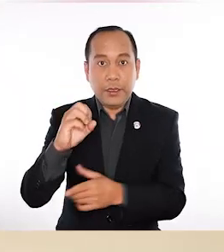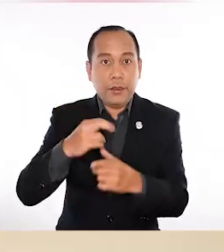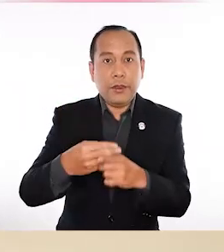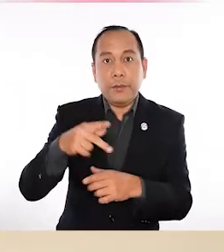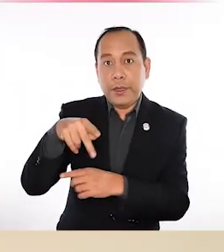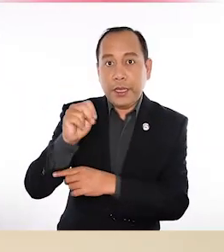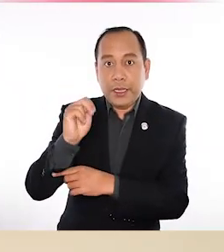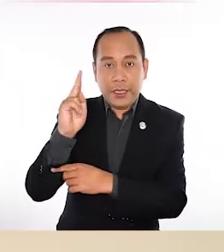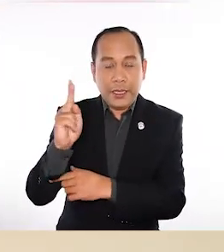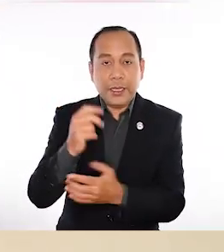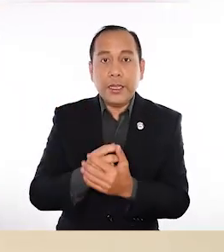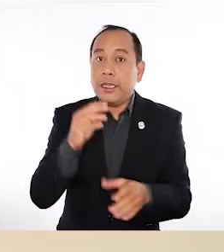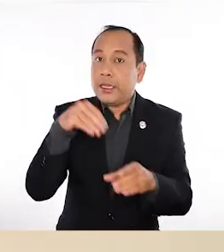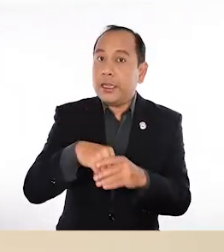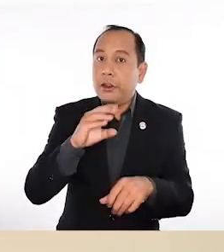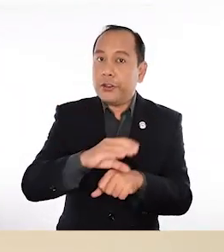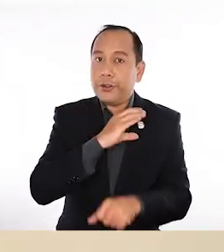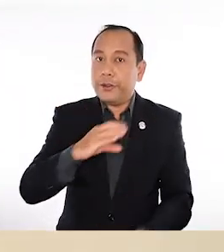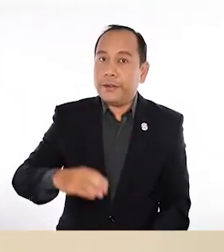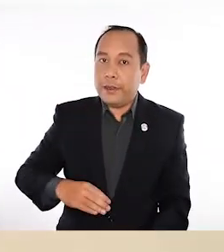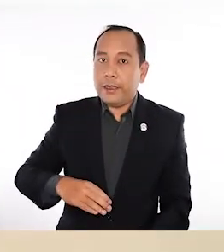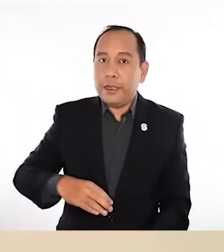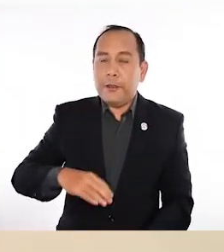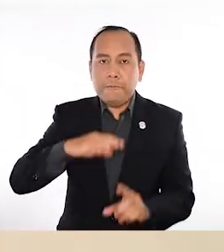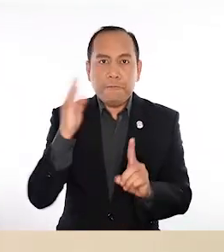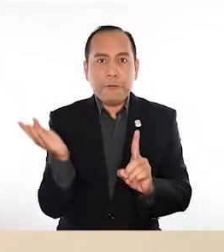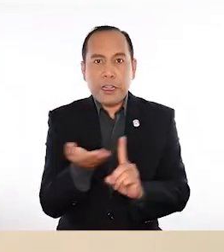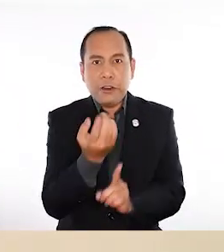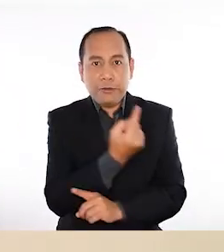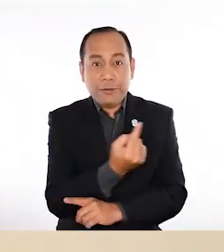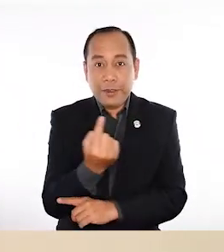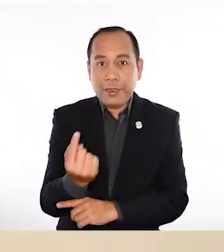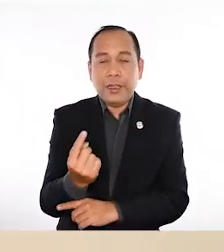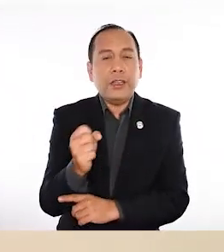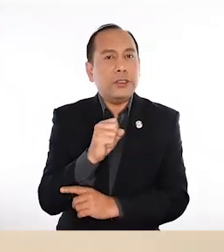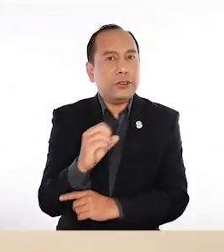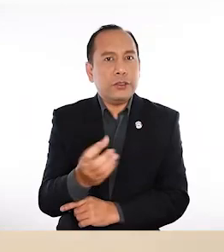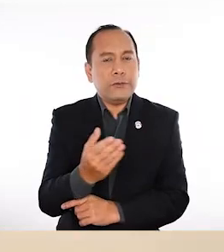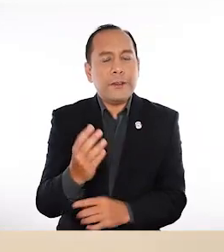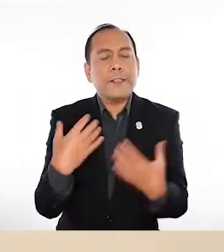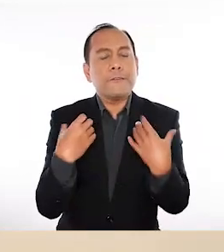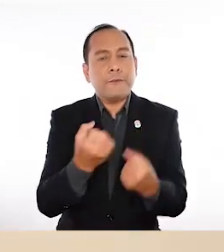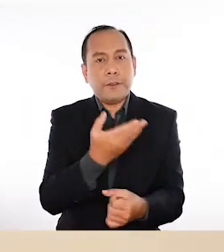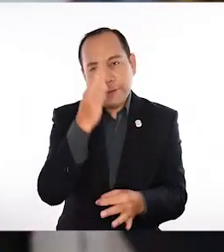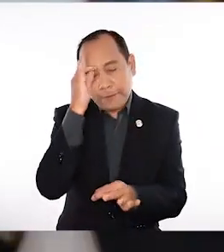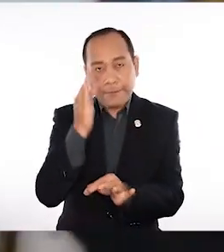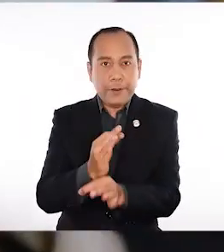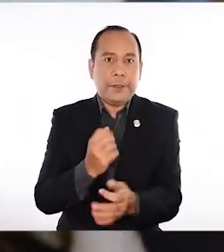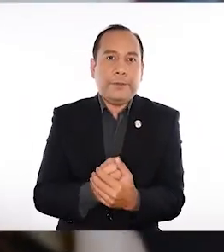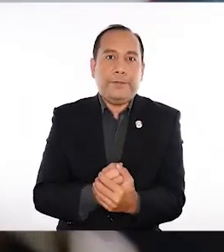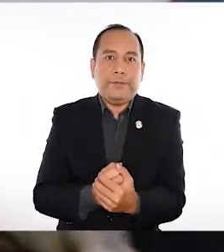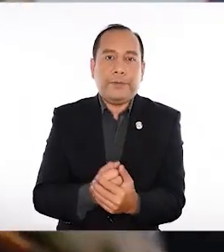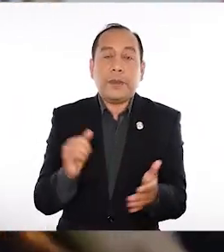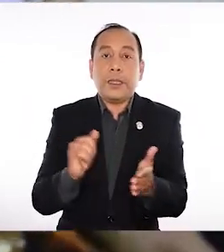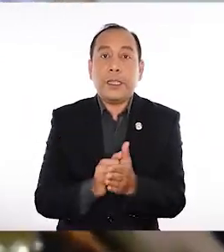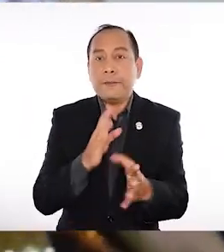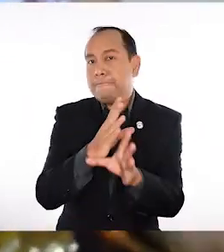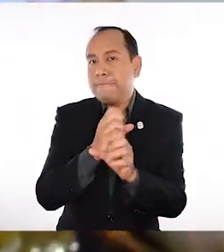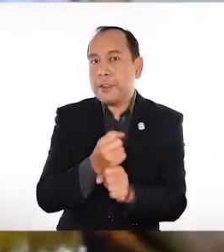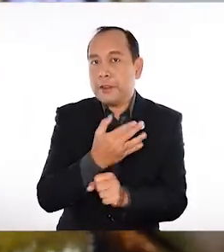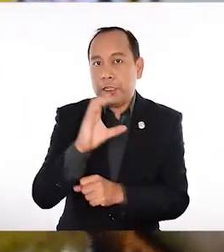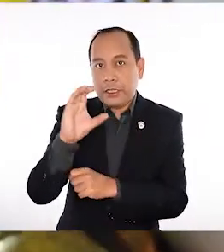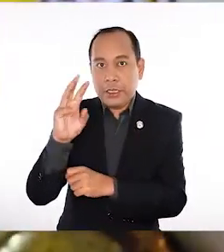ng Kabataan inside the Church of Christ to encourage one another so as to strengthen their faith. This was achieved when